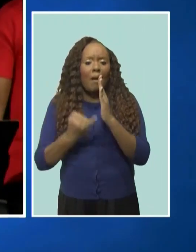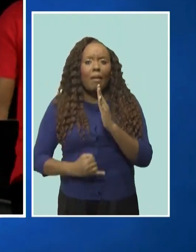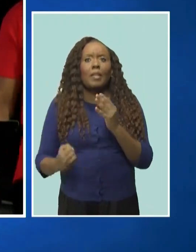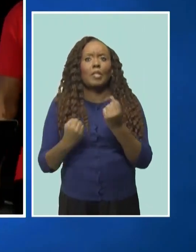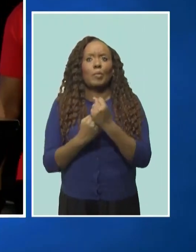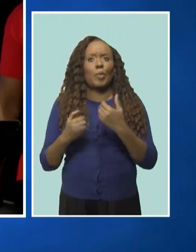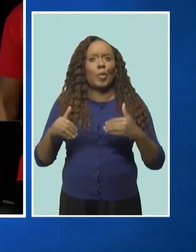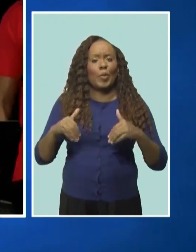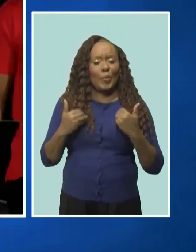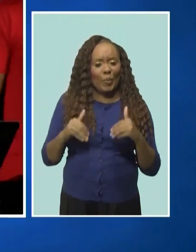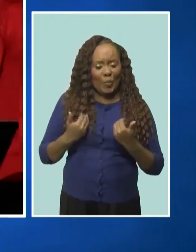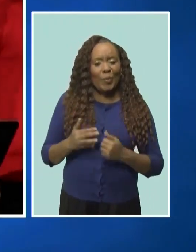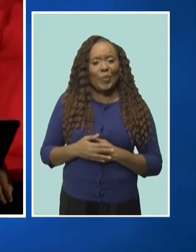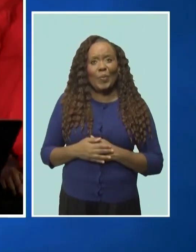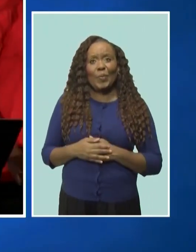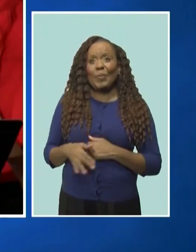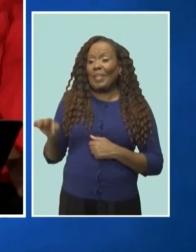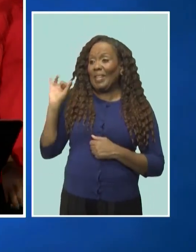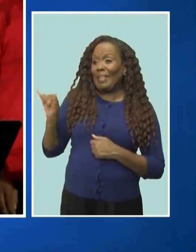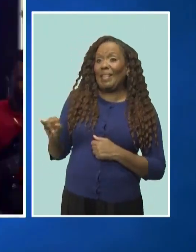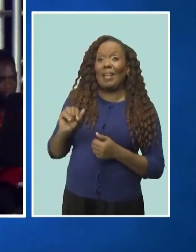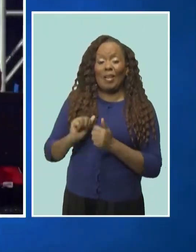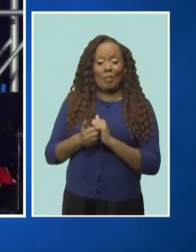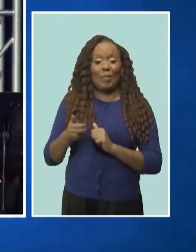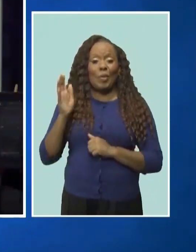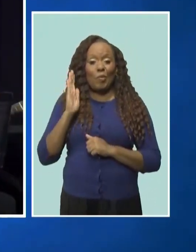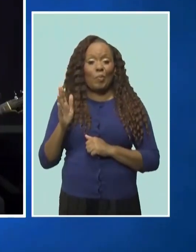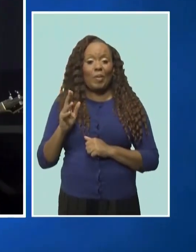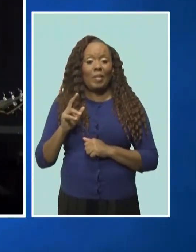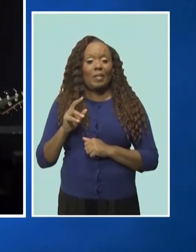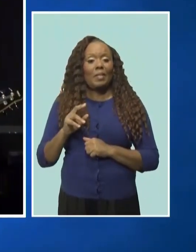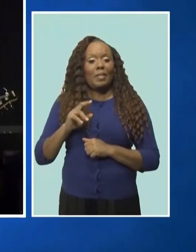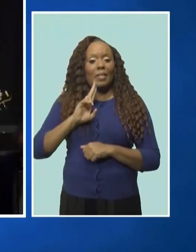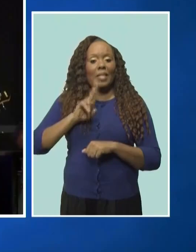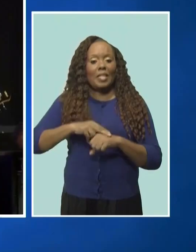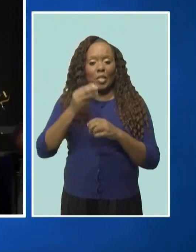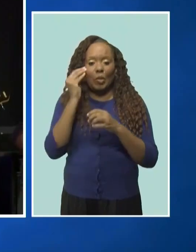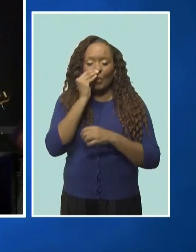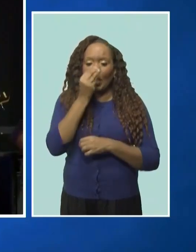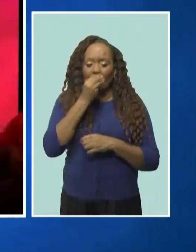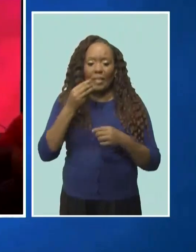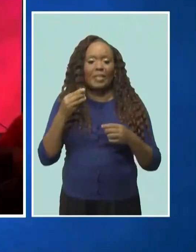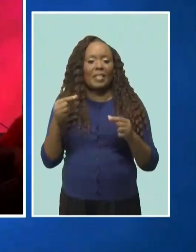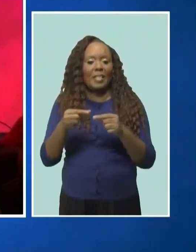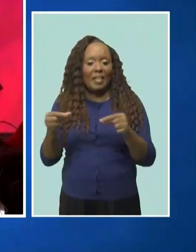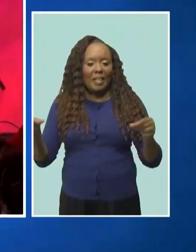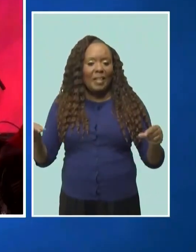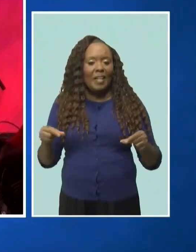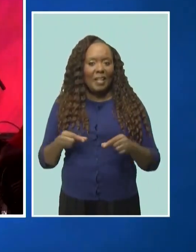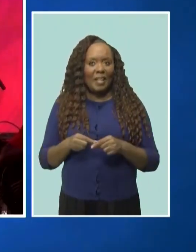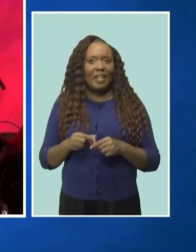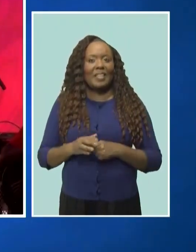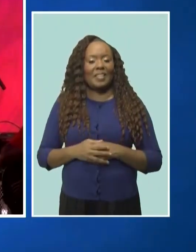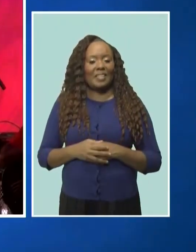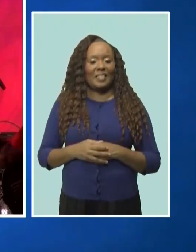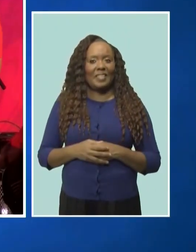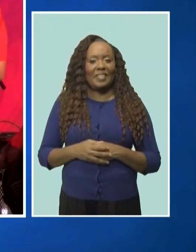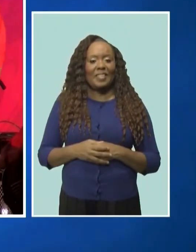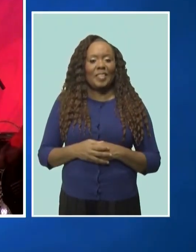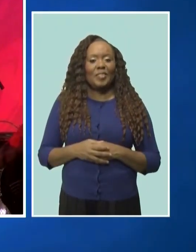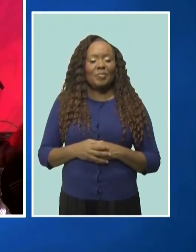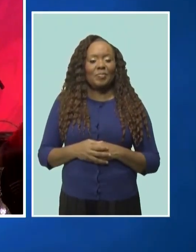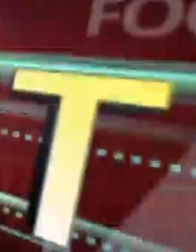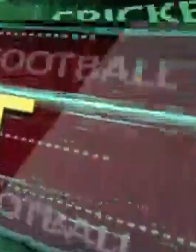youth. The Scotiabank Junior Monarch competition will be held at the National Botanical Gardens. Trevor Thorpe, CBC News.